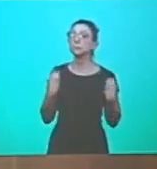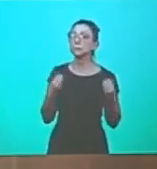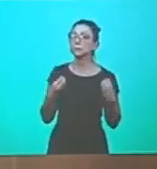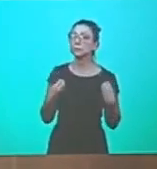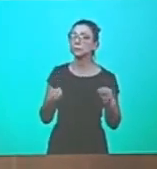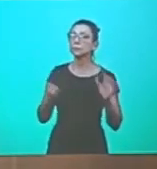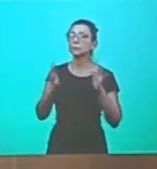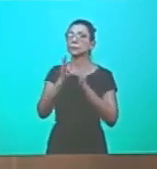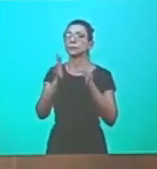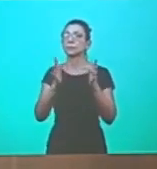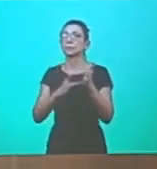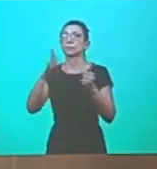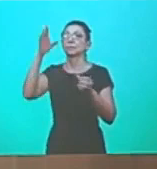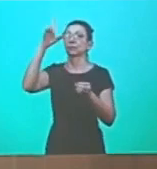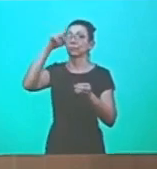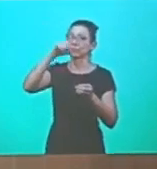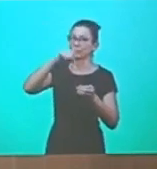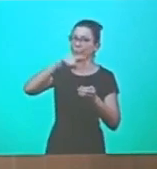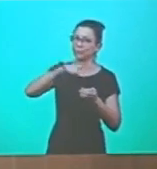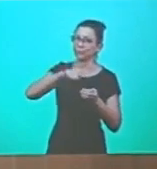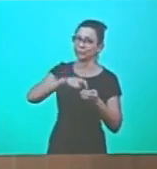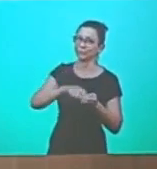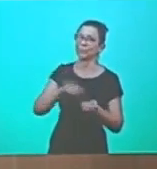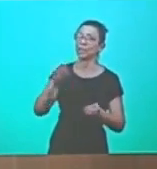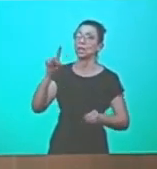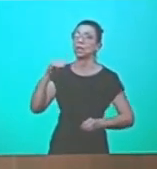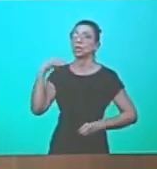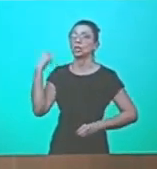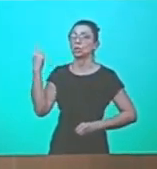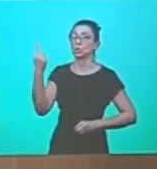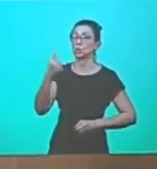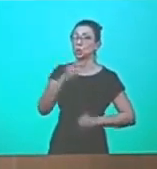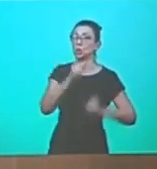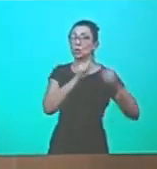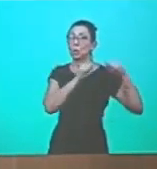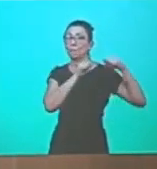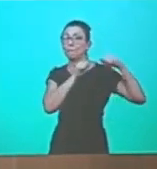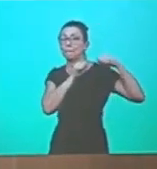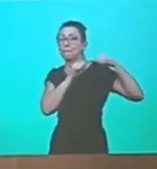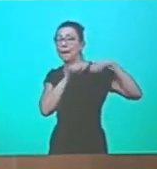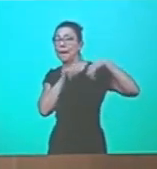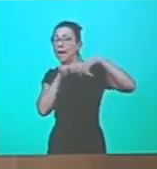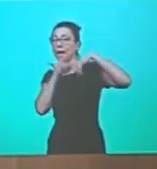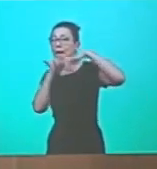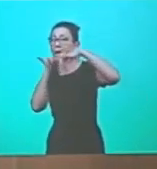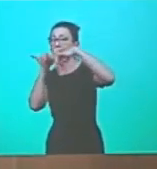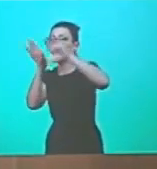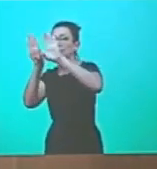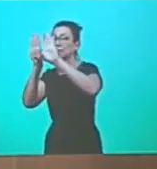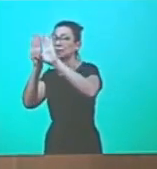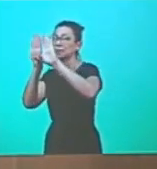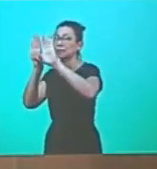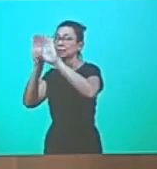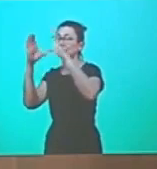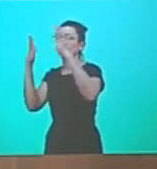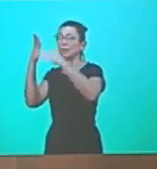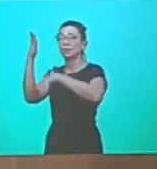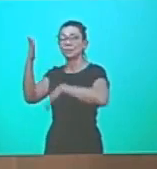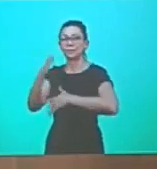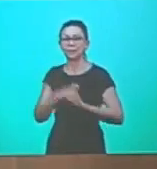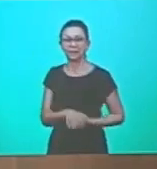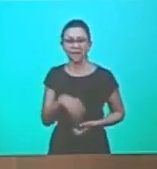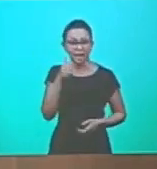prepared. We have to be prepared so when Jesus comes back, we can go into the feast with him, into the party with him.